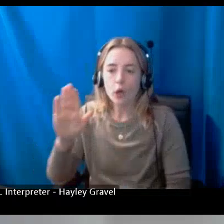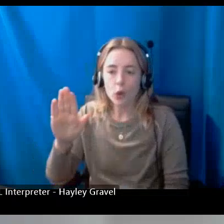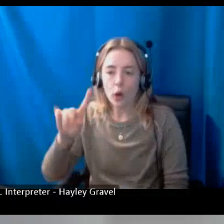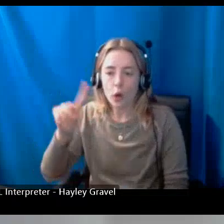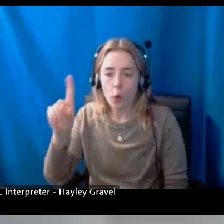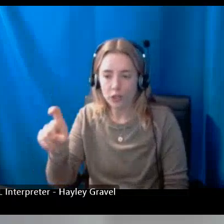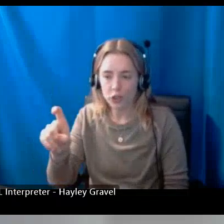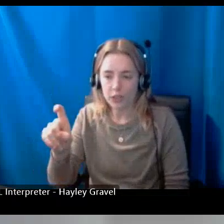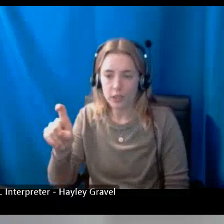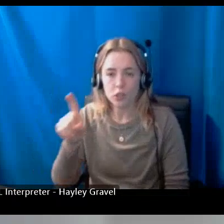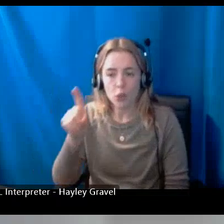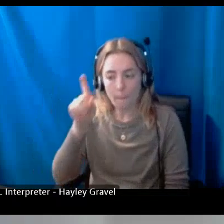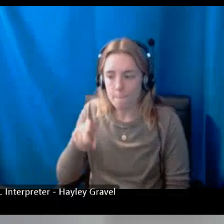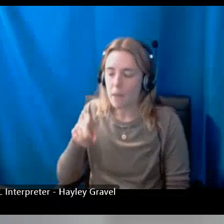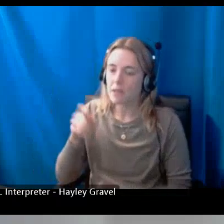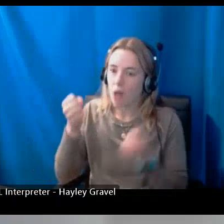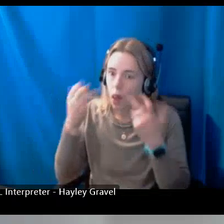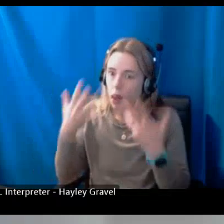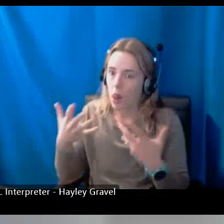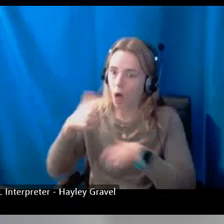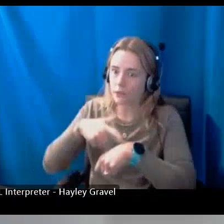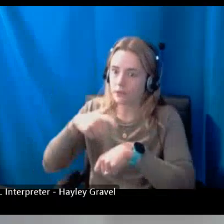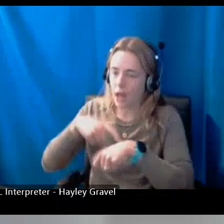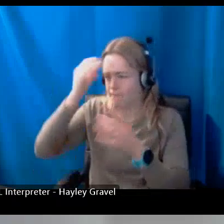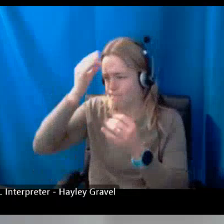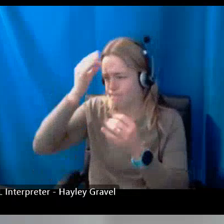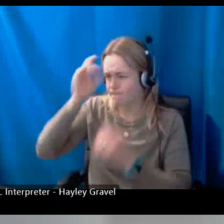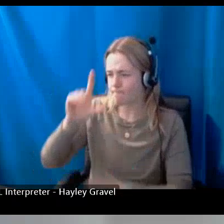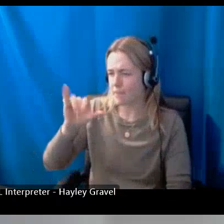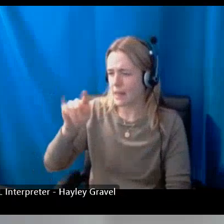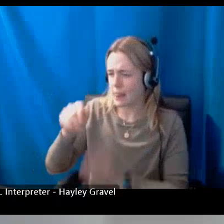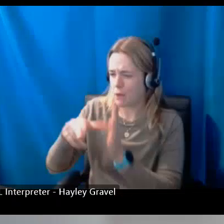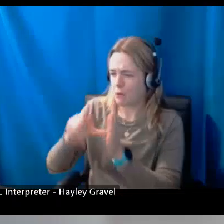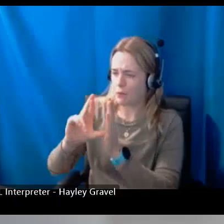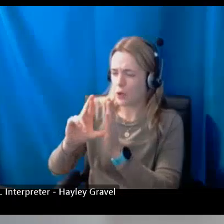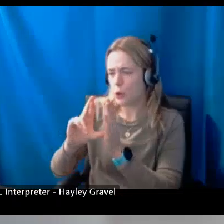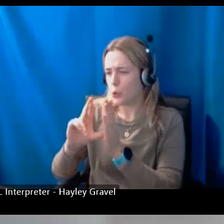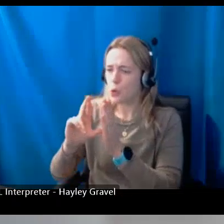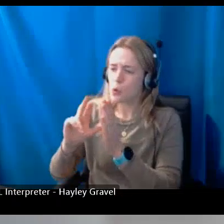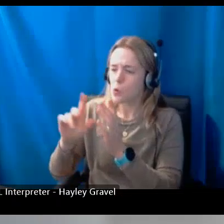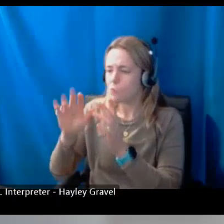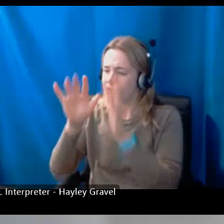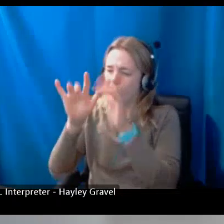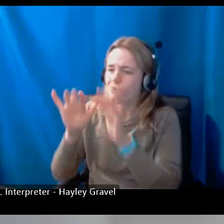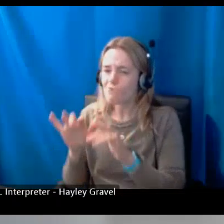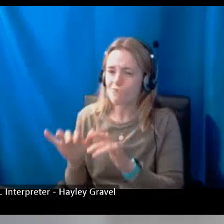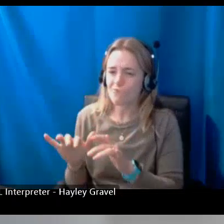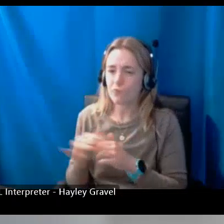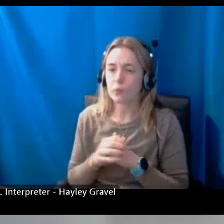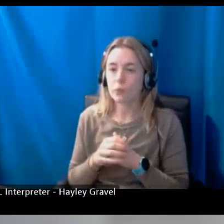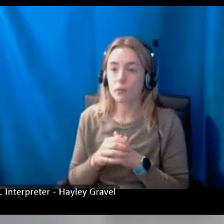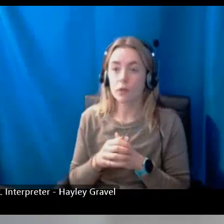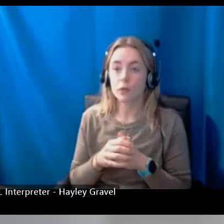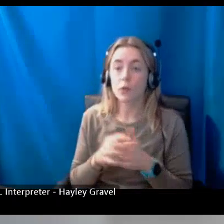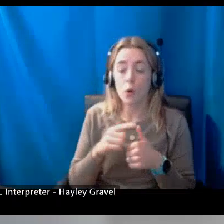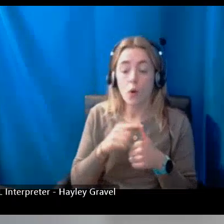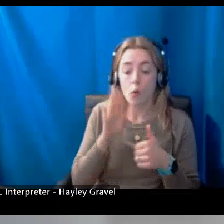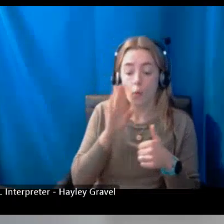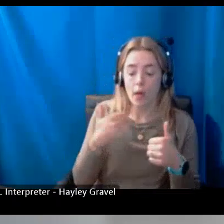Again, you're going to have an introduction, lit review, your argument,